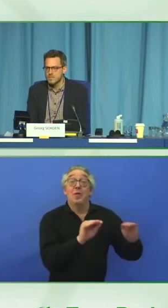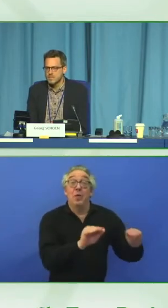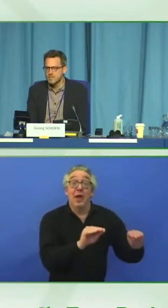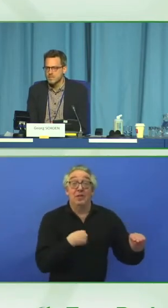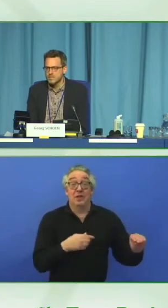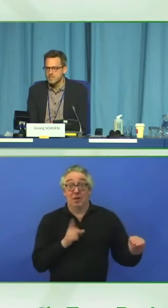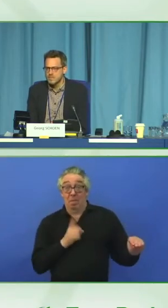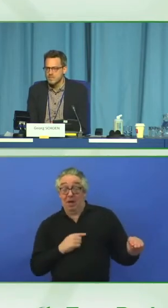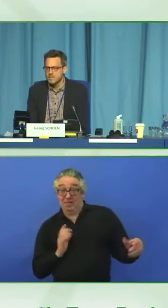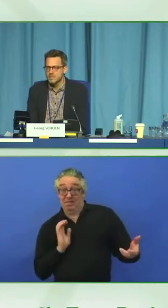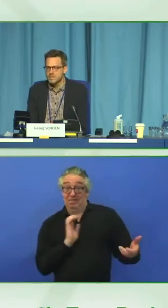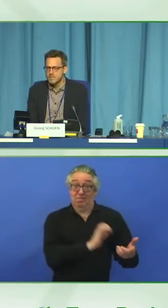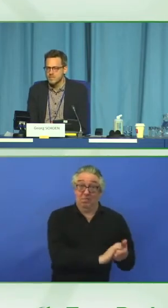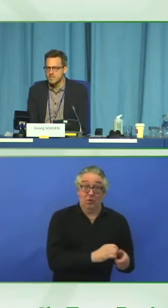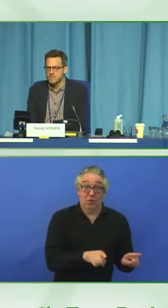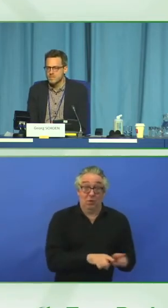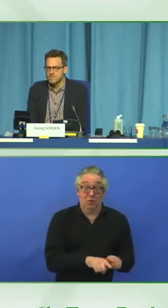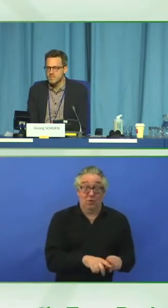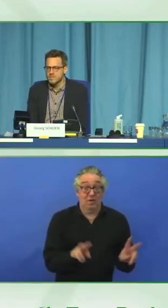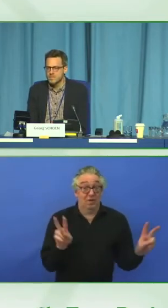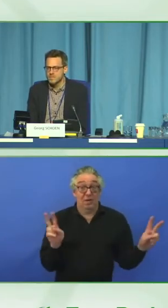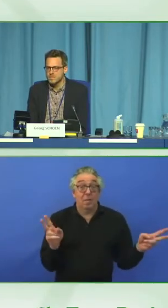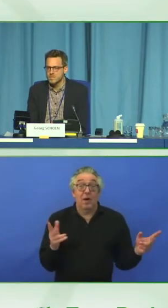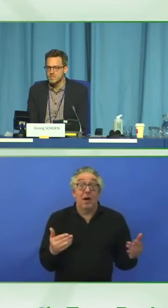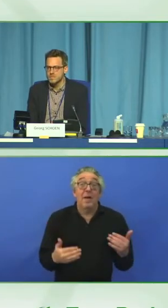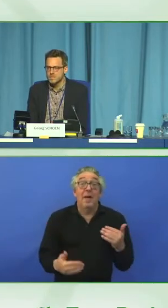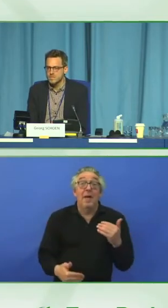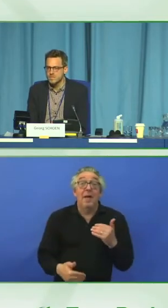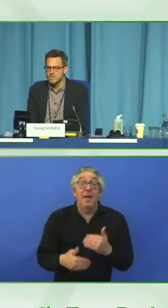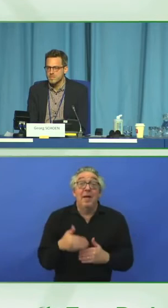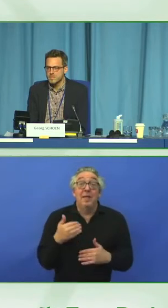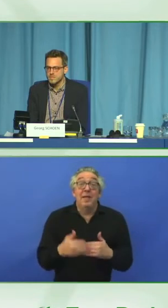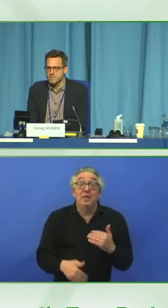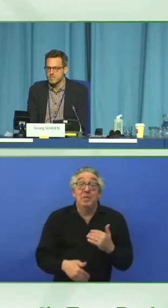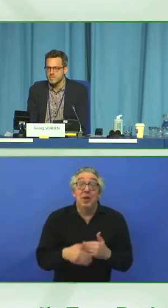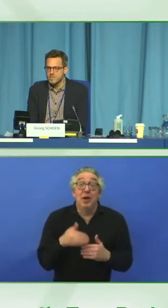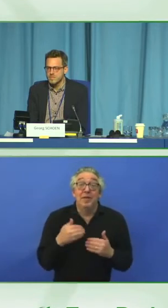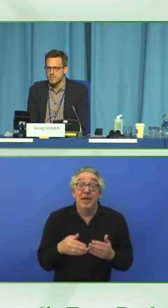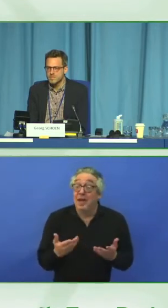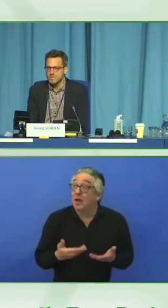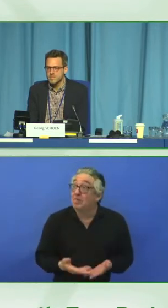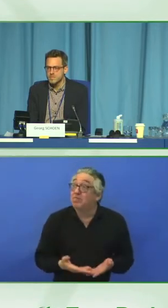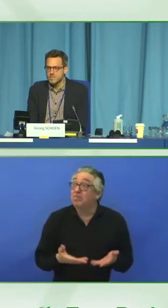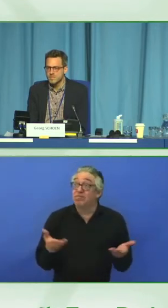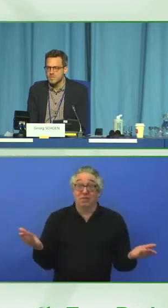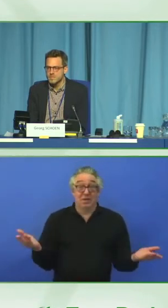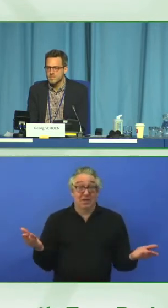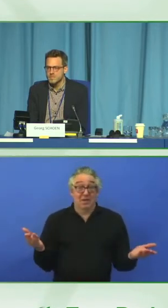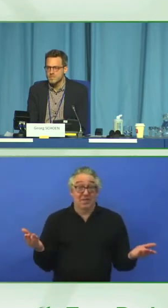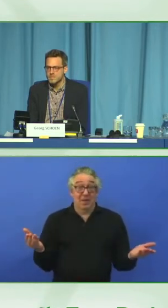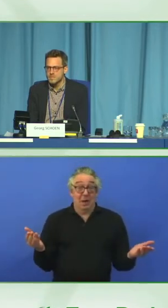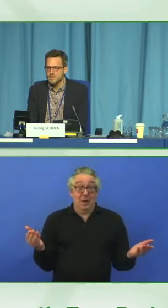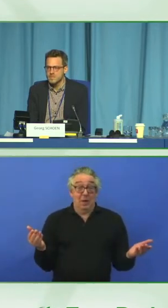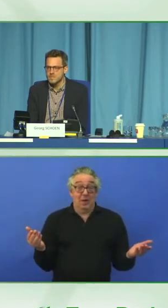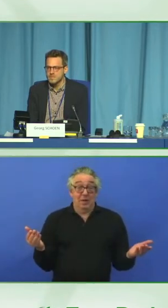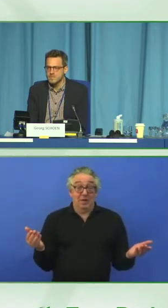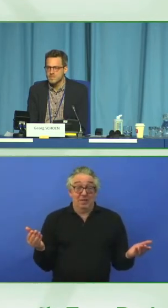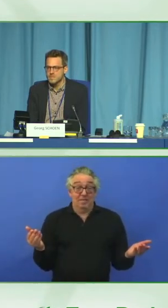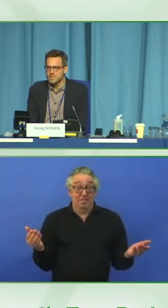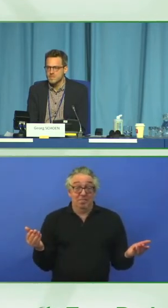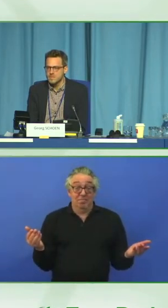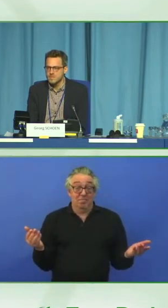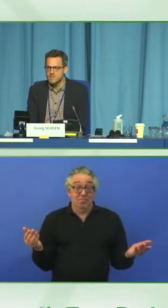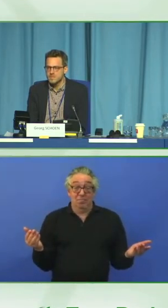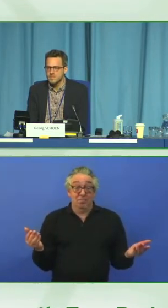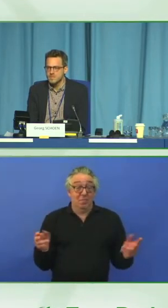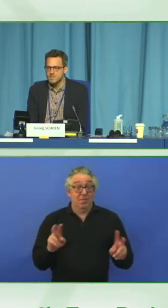of disability is, everyone says, you know, it's underfunded. Job says, you know, there are so many issues. So